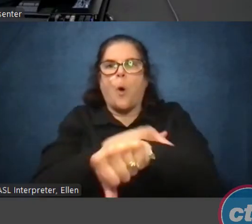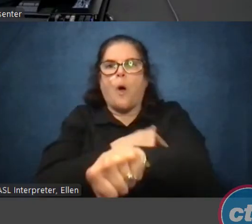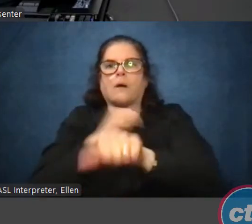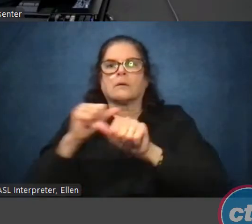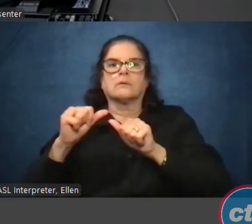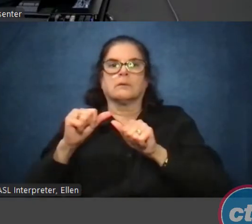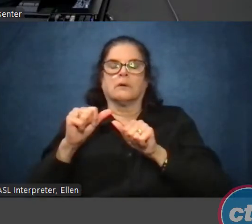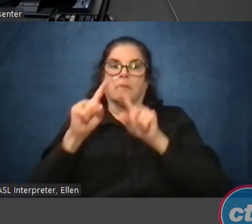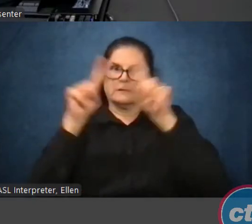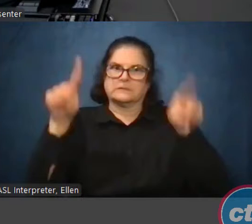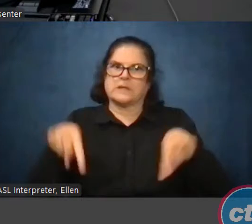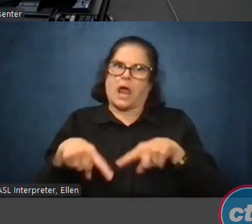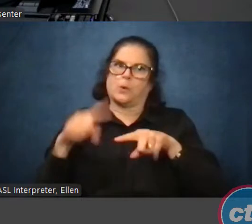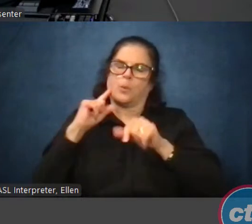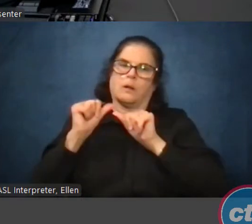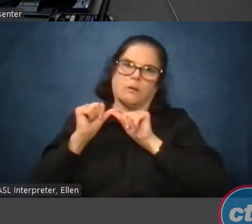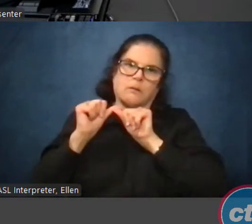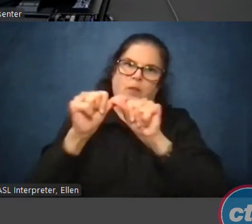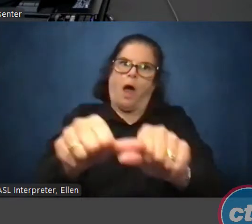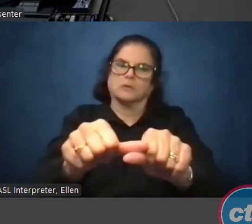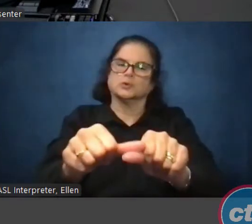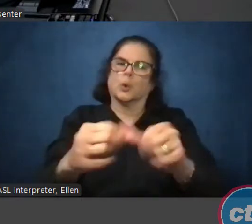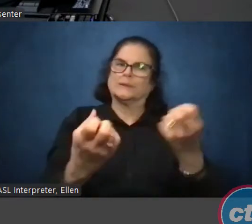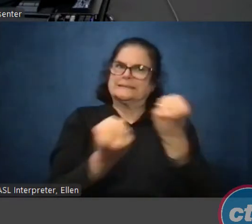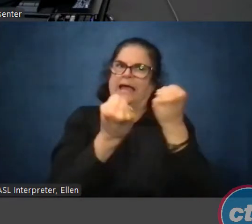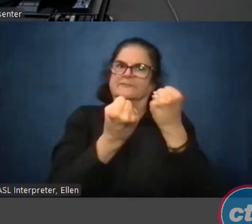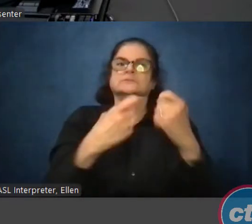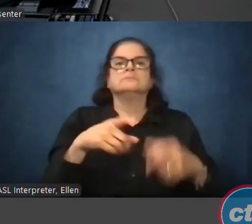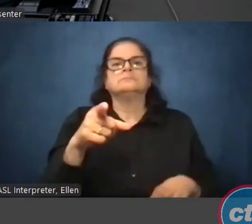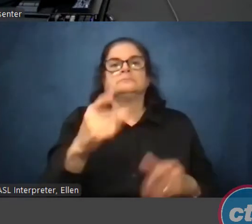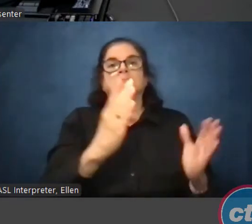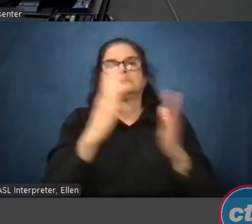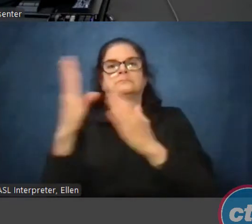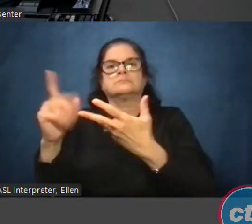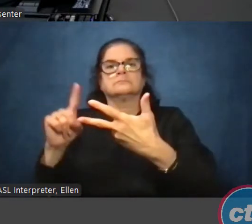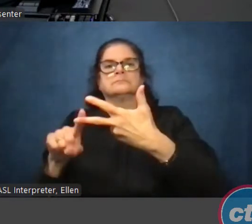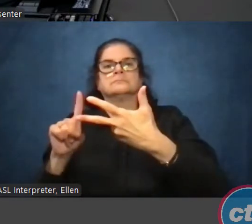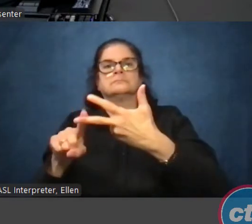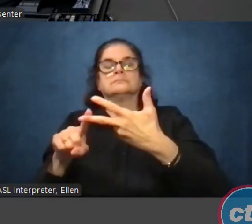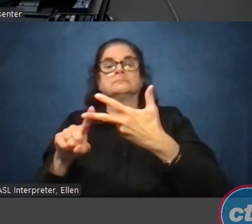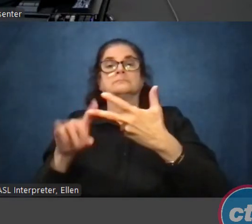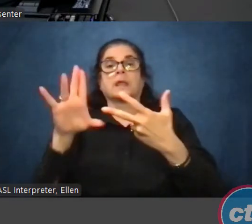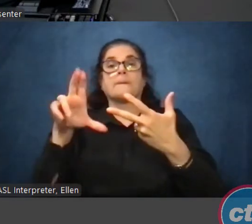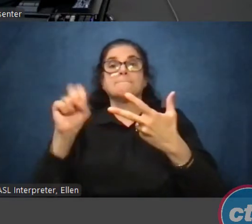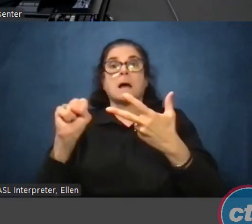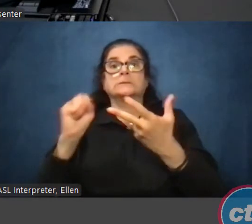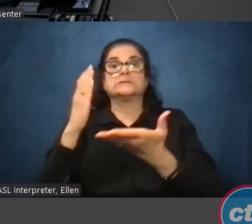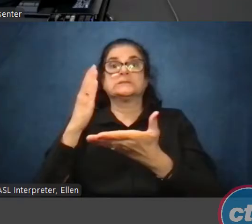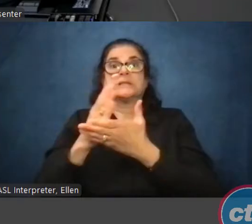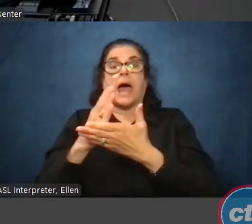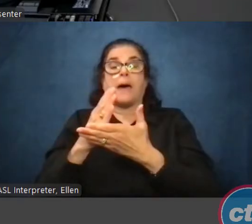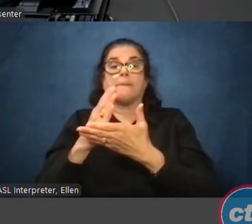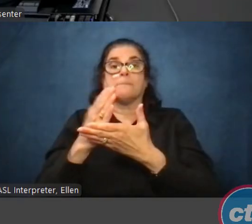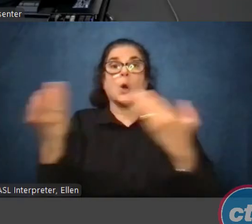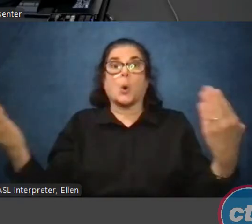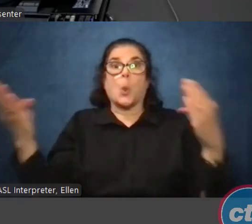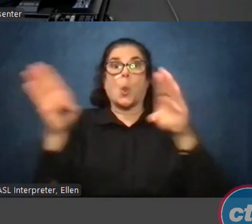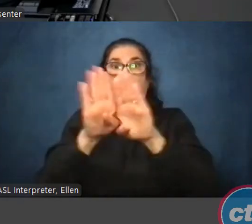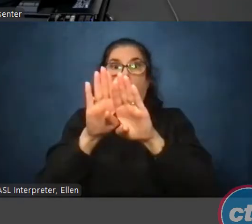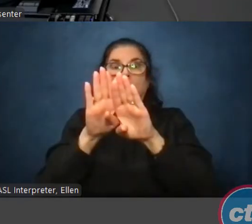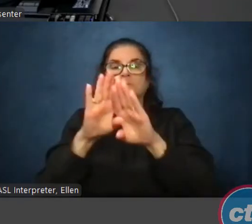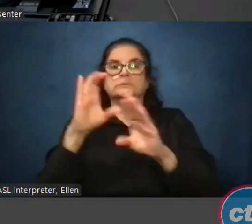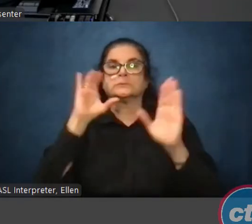here shows bus stop closed. There's an icon of a bus with a line through it, and it says this bus stop is currently out of